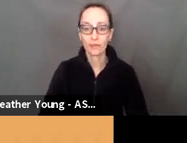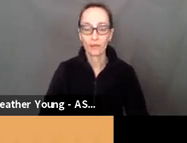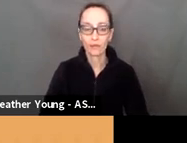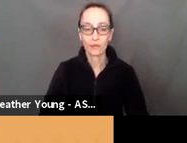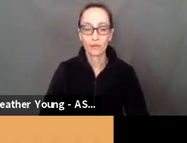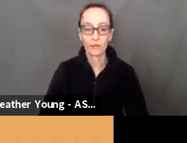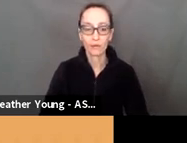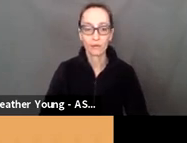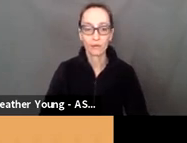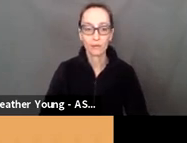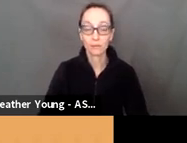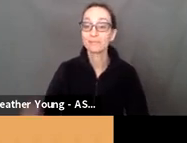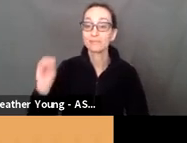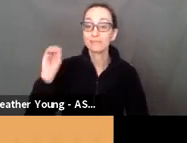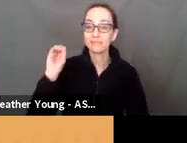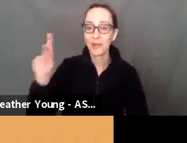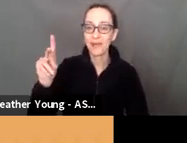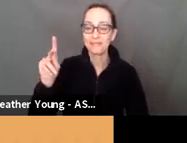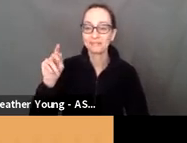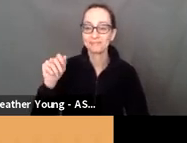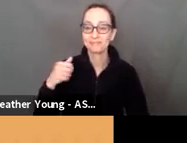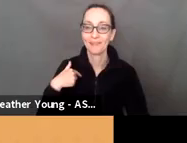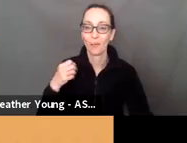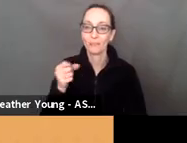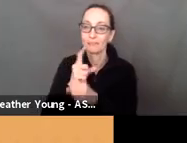Okay. All righty. I just want to make sure we had that cleared up.